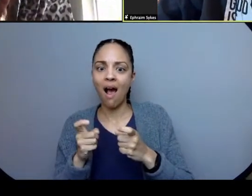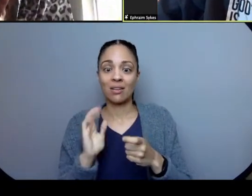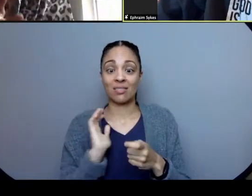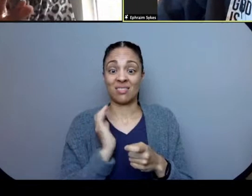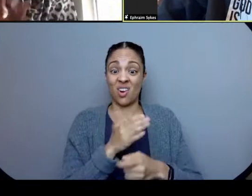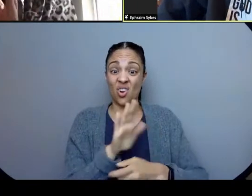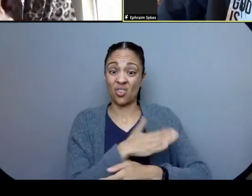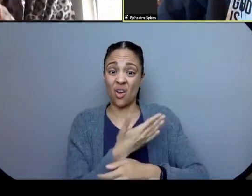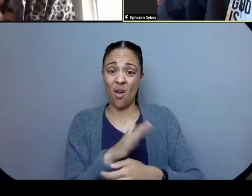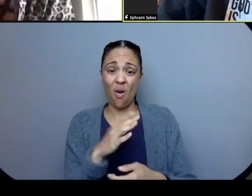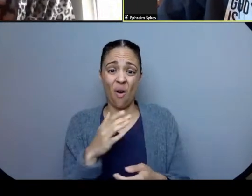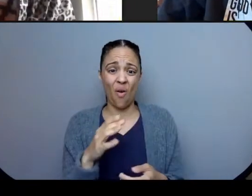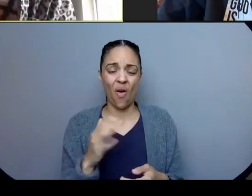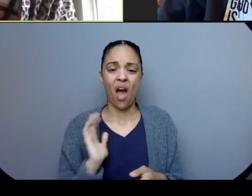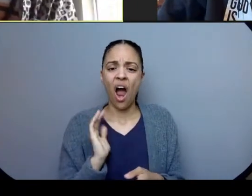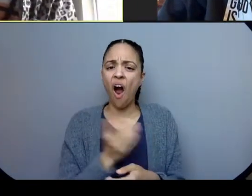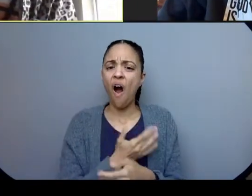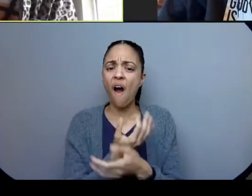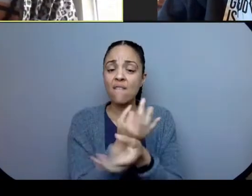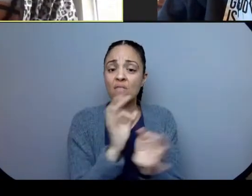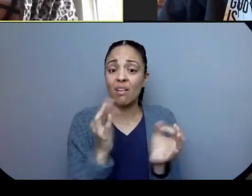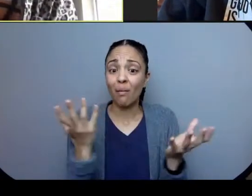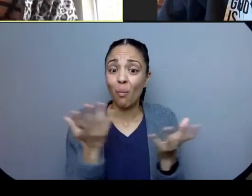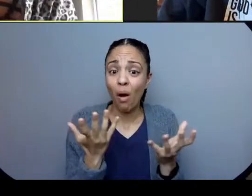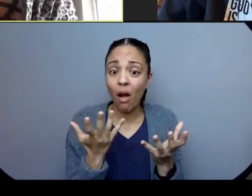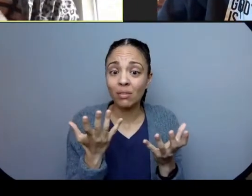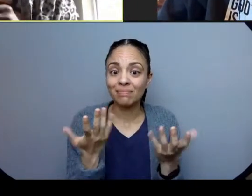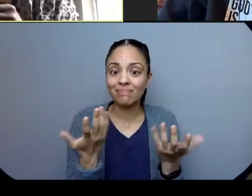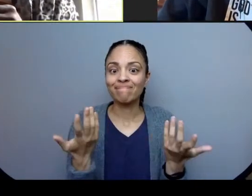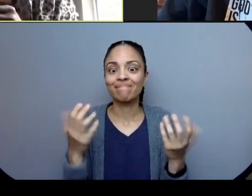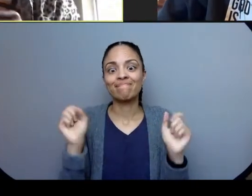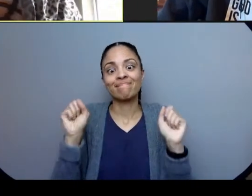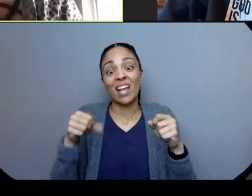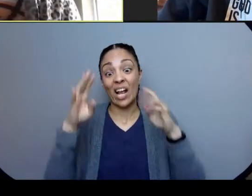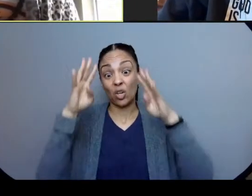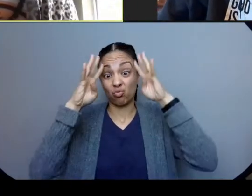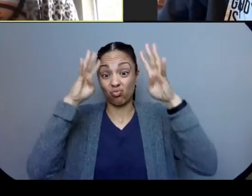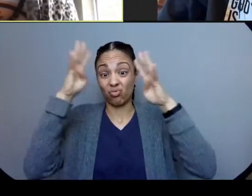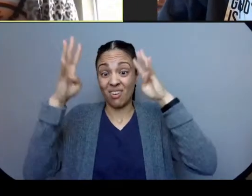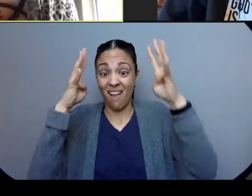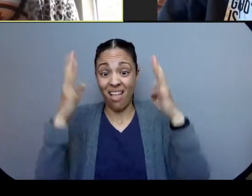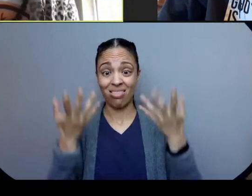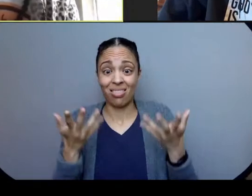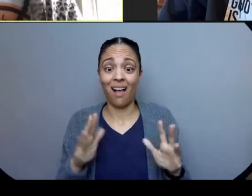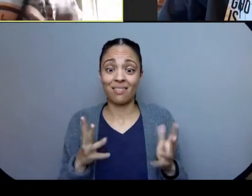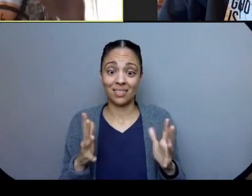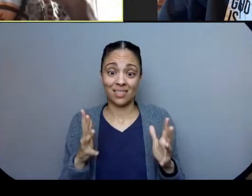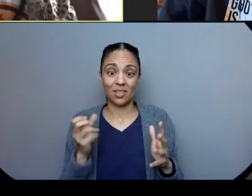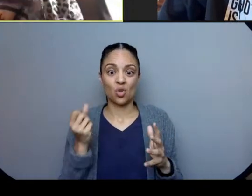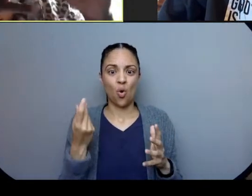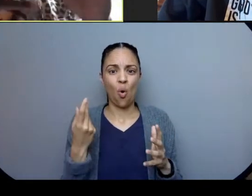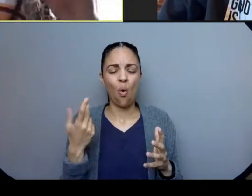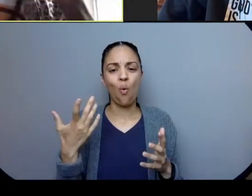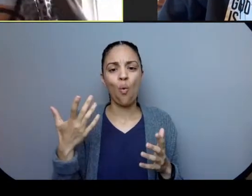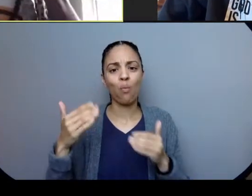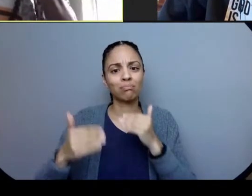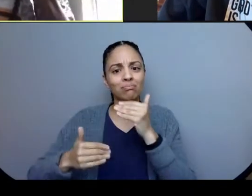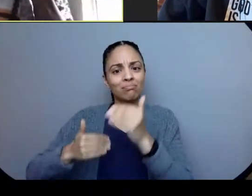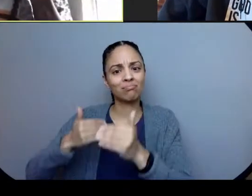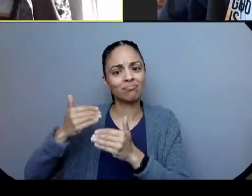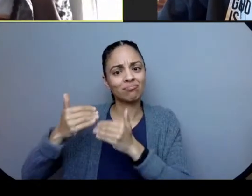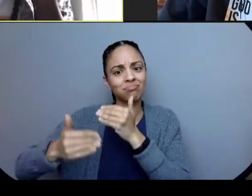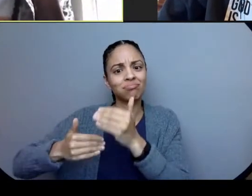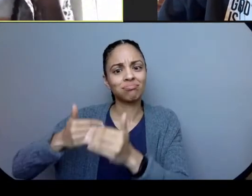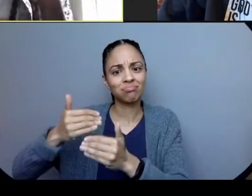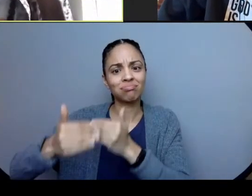freedom. So our freedom was creative. So that's why we like, we change up, man. We, you know,